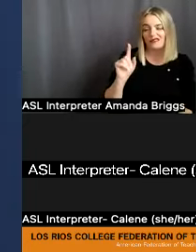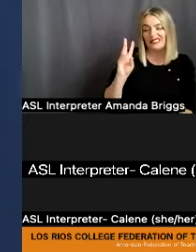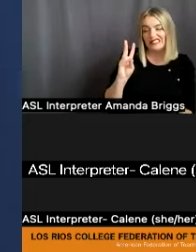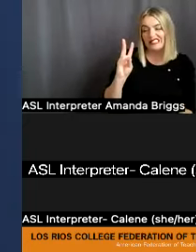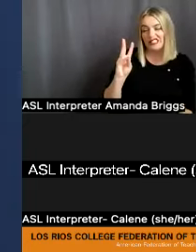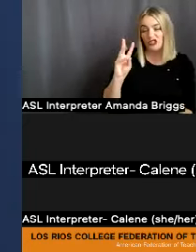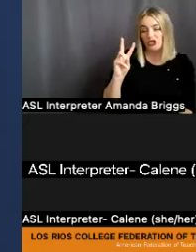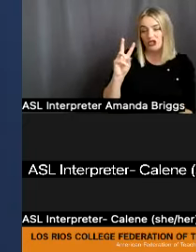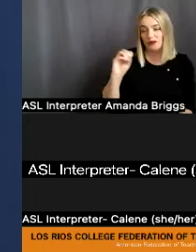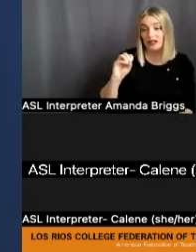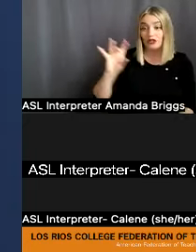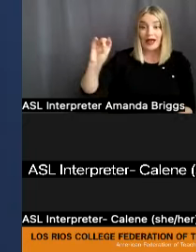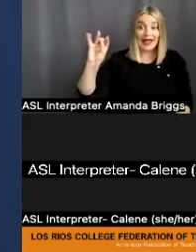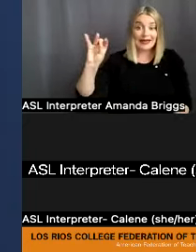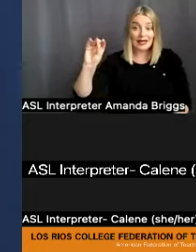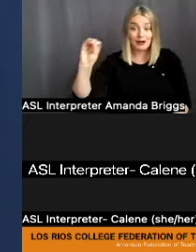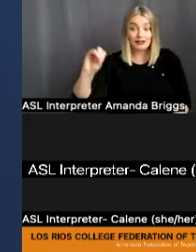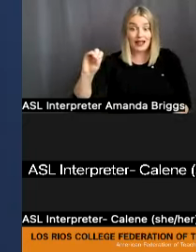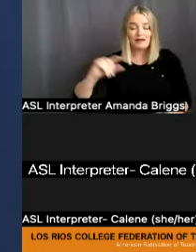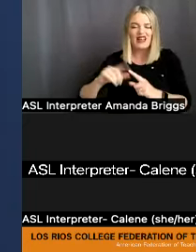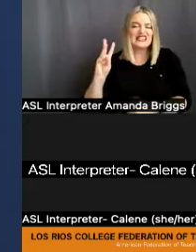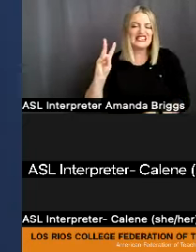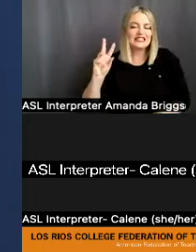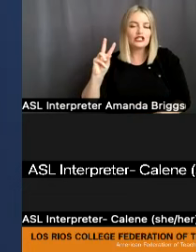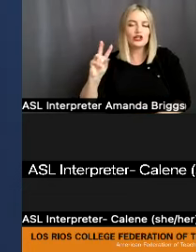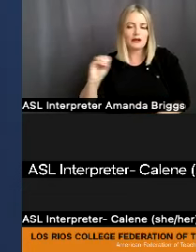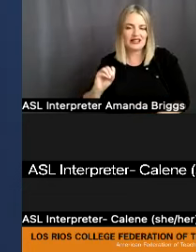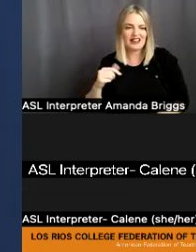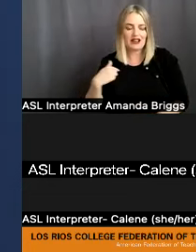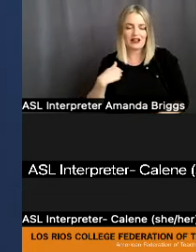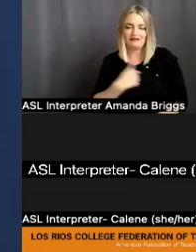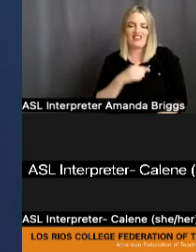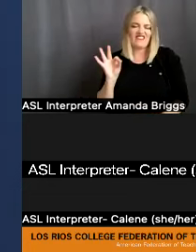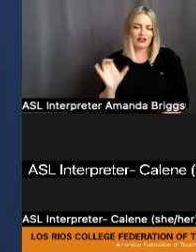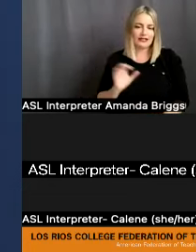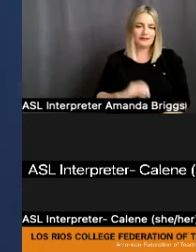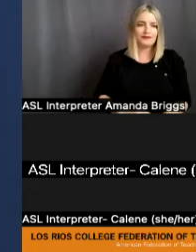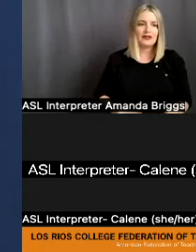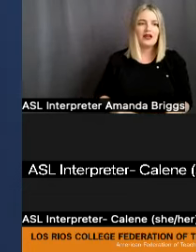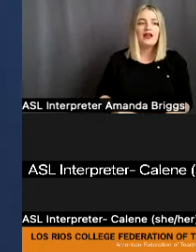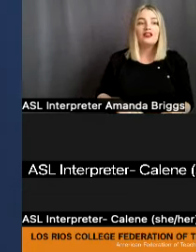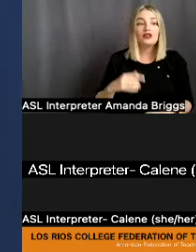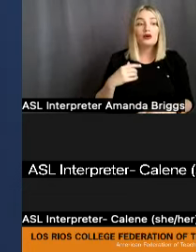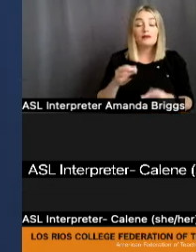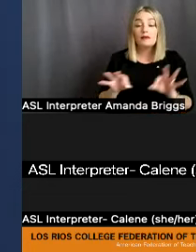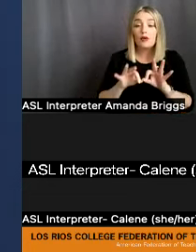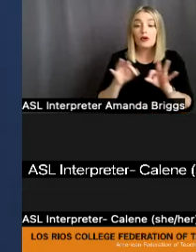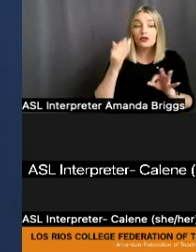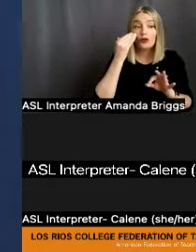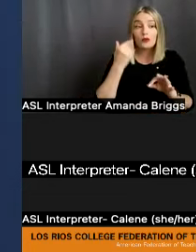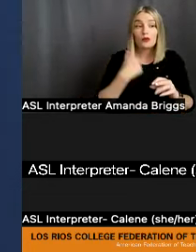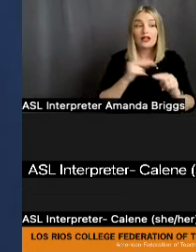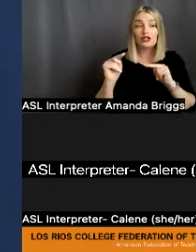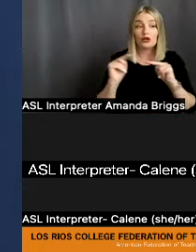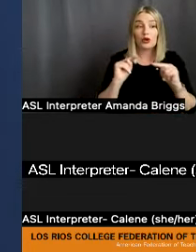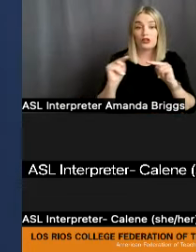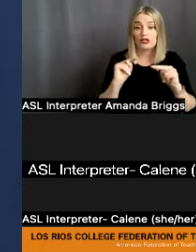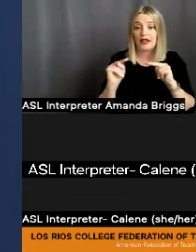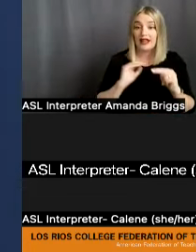of that 80% side. And it's also important to note that we negotiate